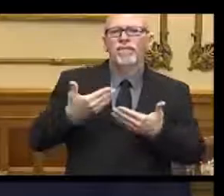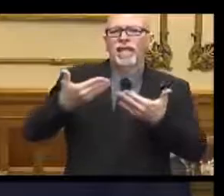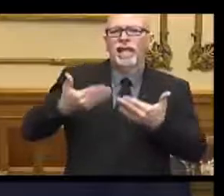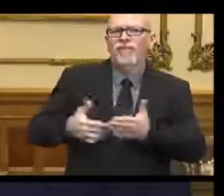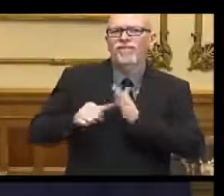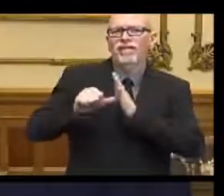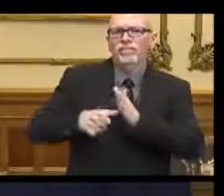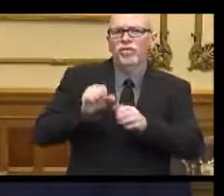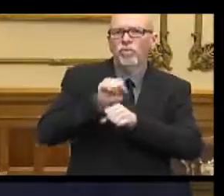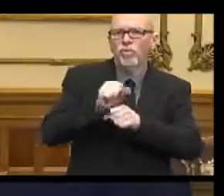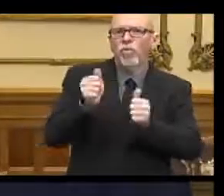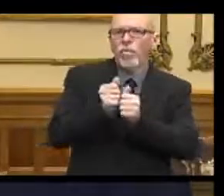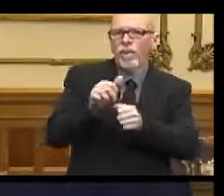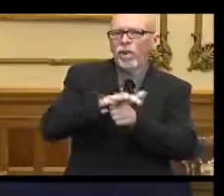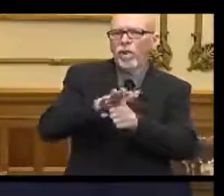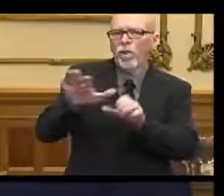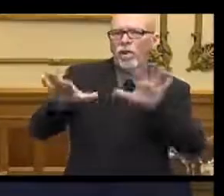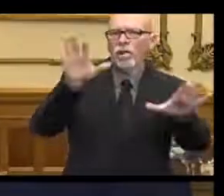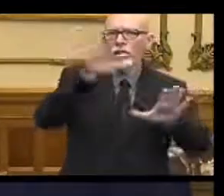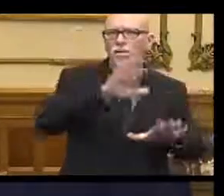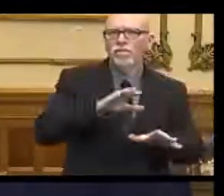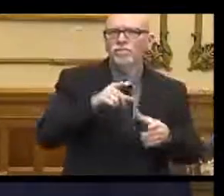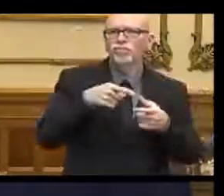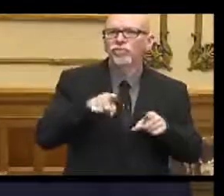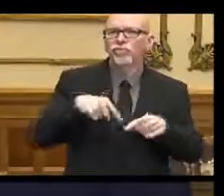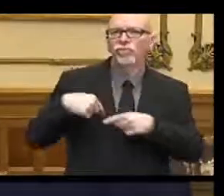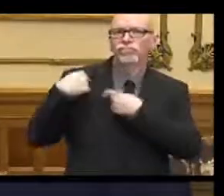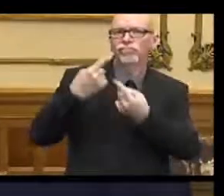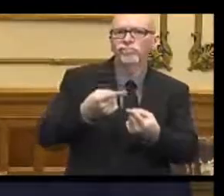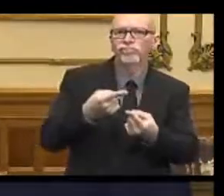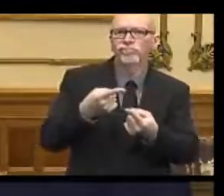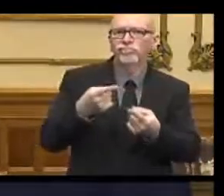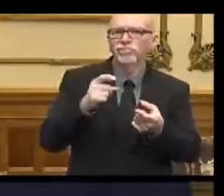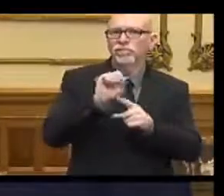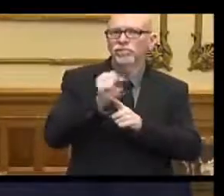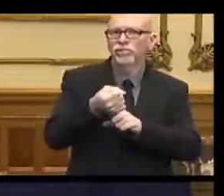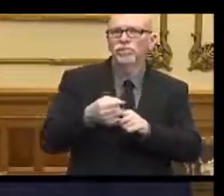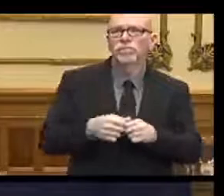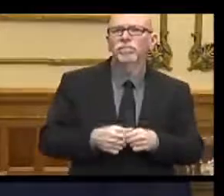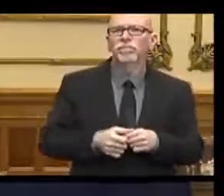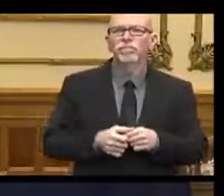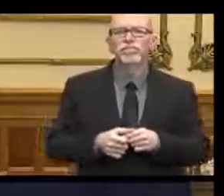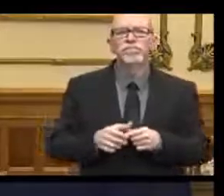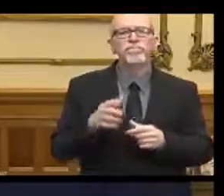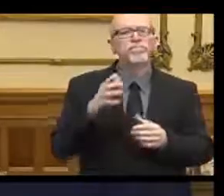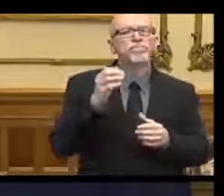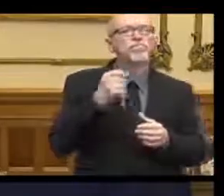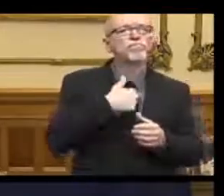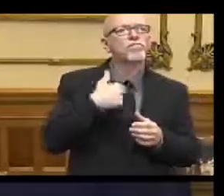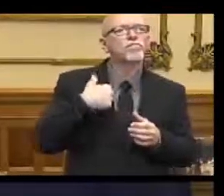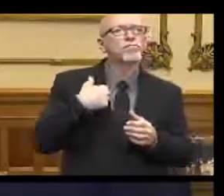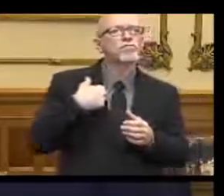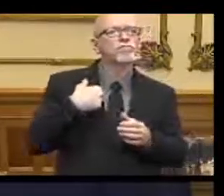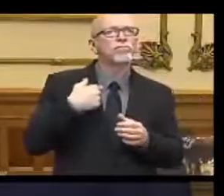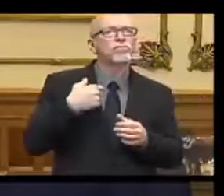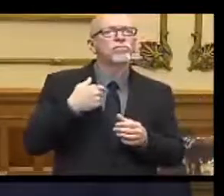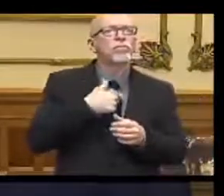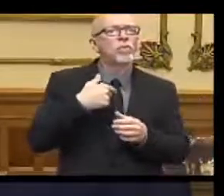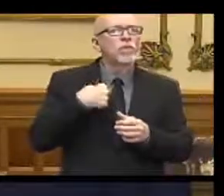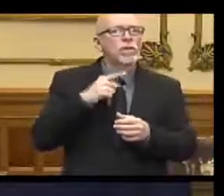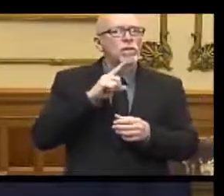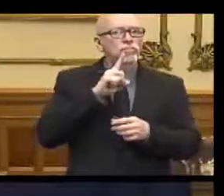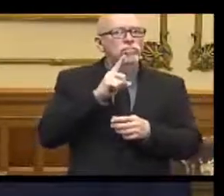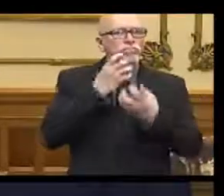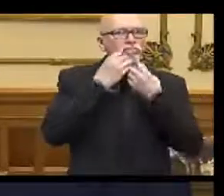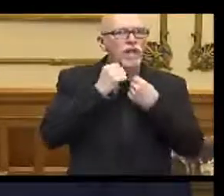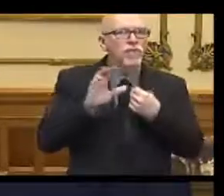on working with locals throughout this whole ordeal. And so we do value